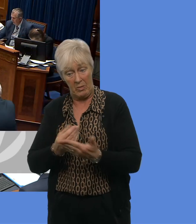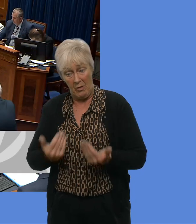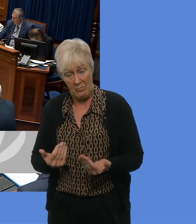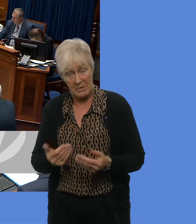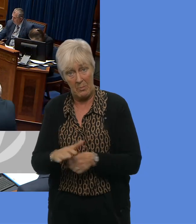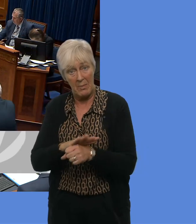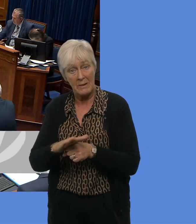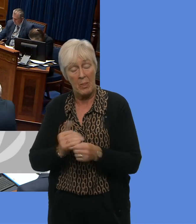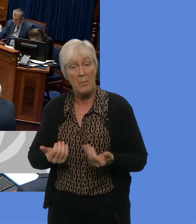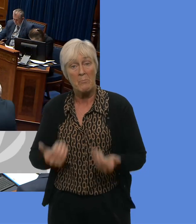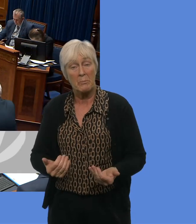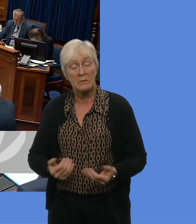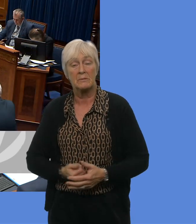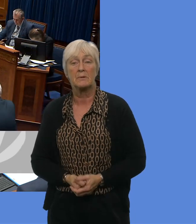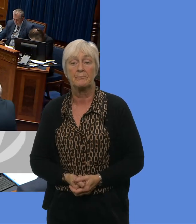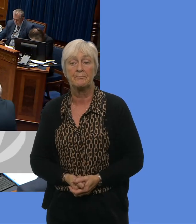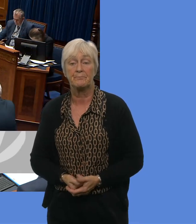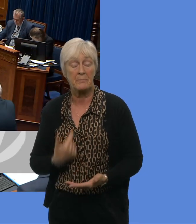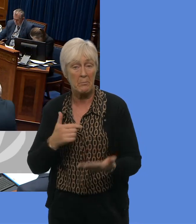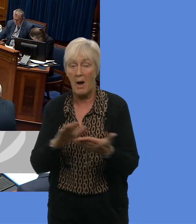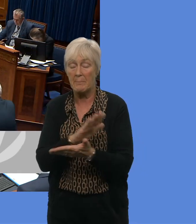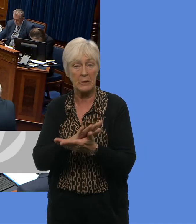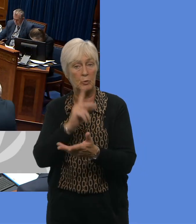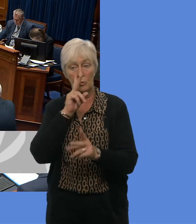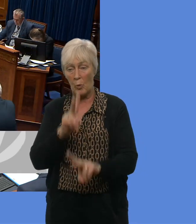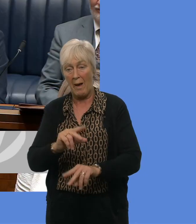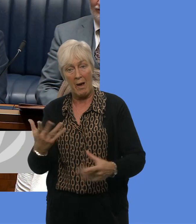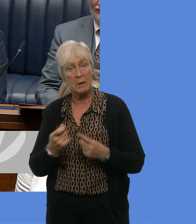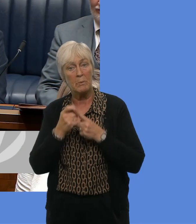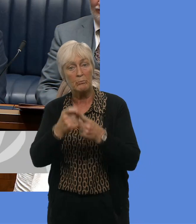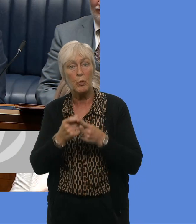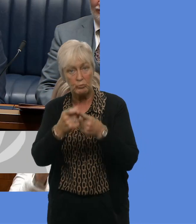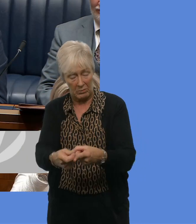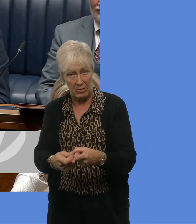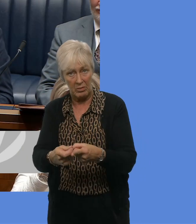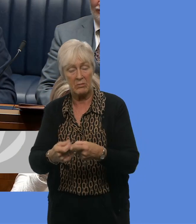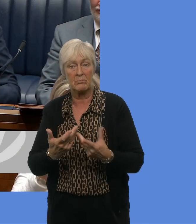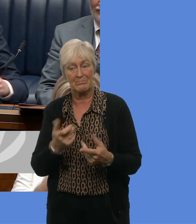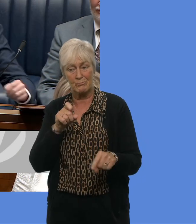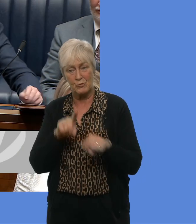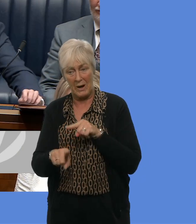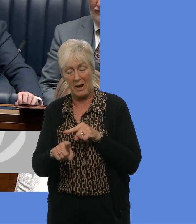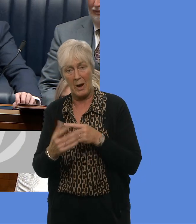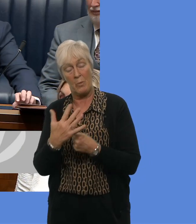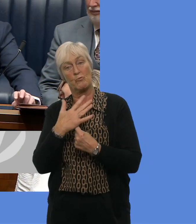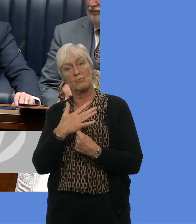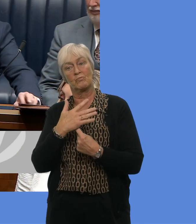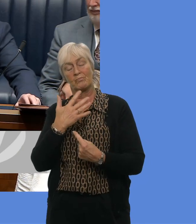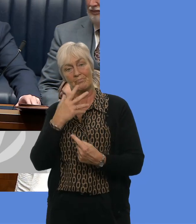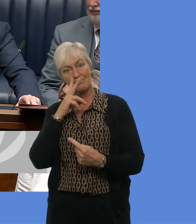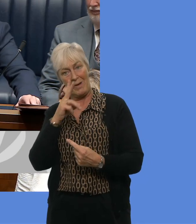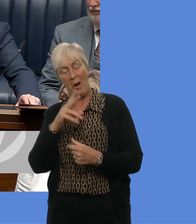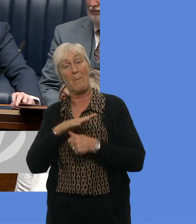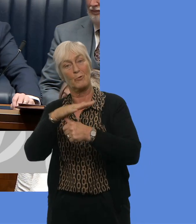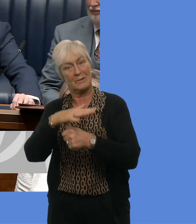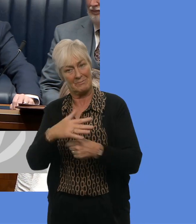place? Sure. Well, happy to look at any proposals. I've been particularly impressed whenever I visited a number of the Irish